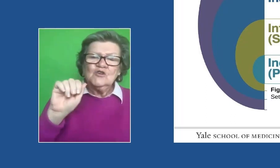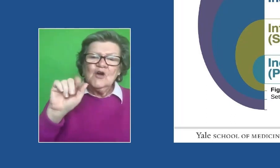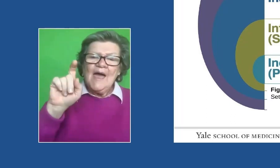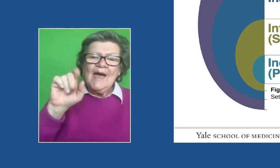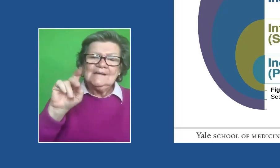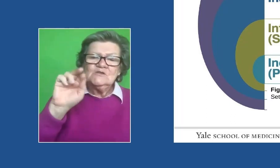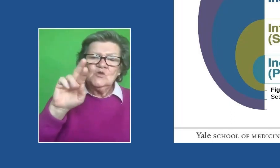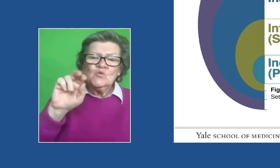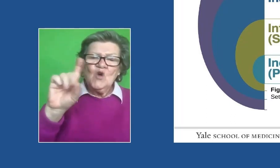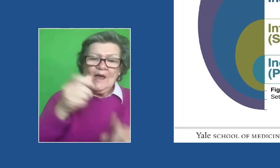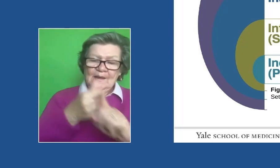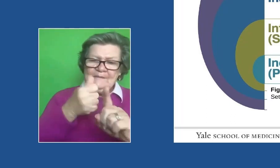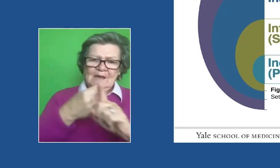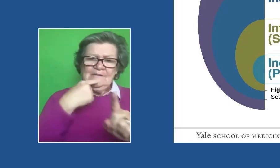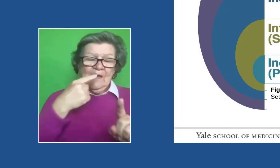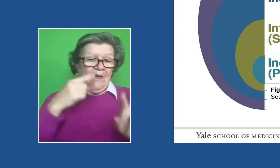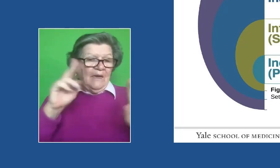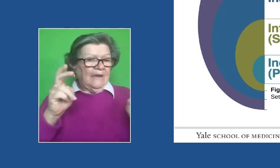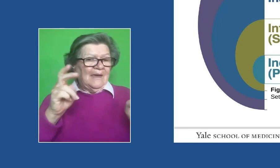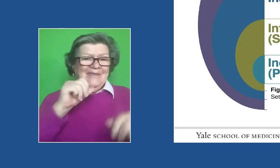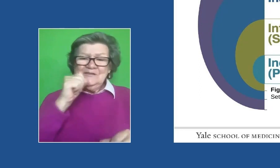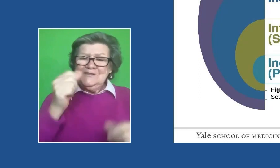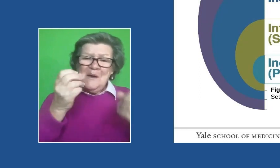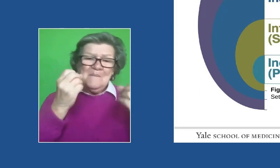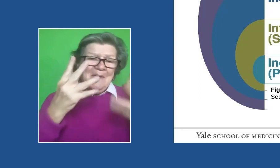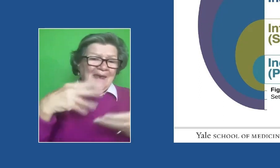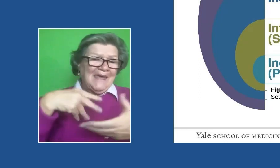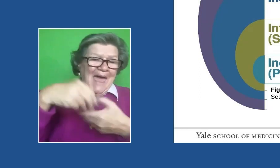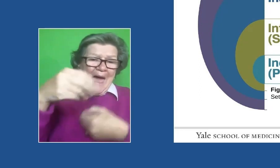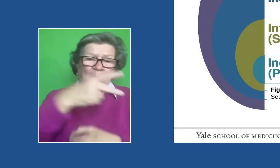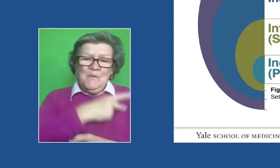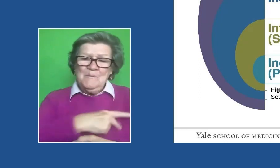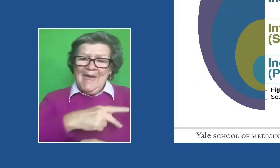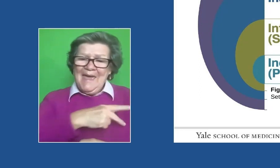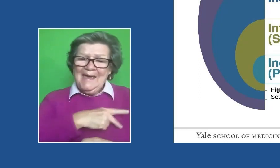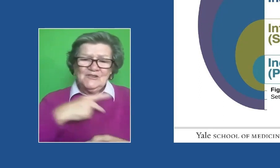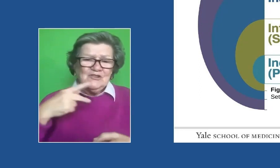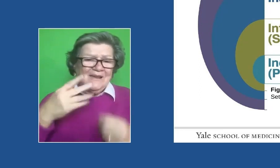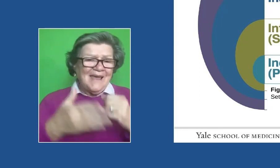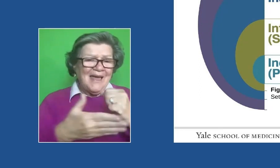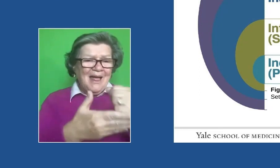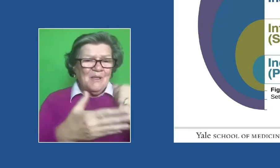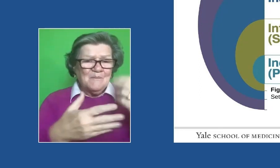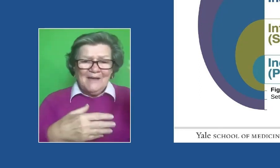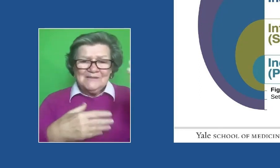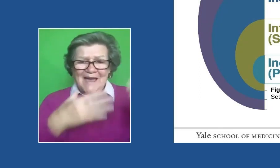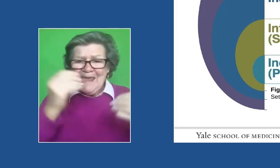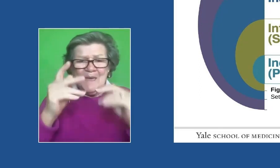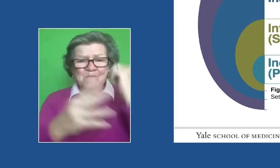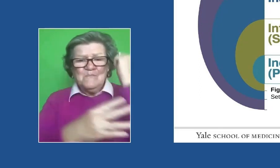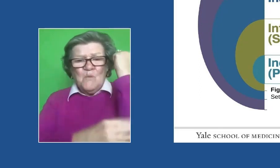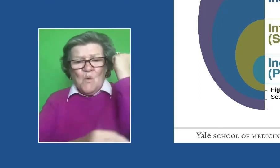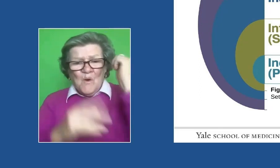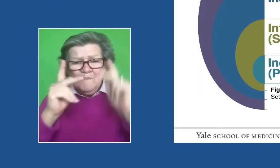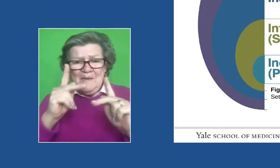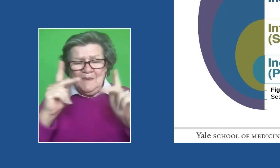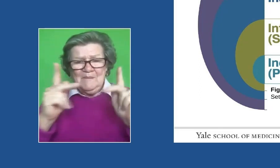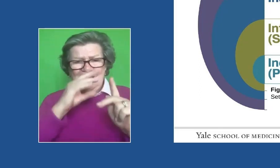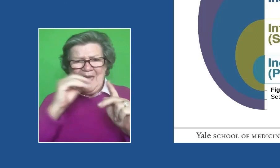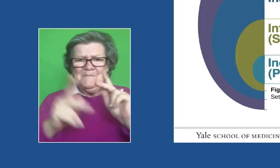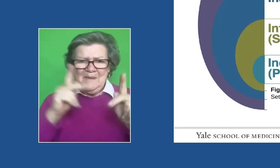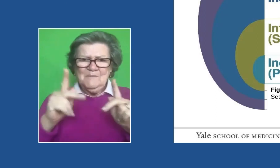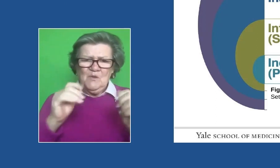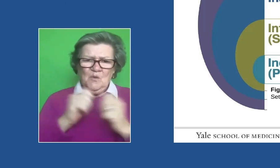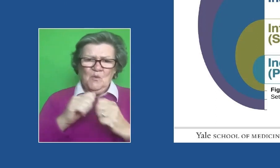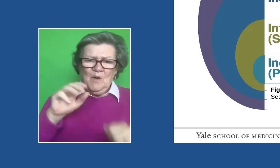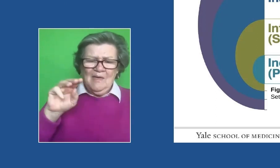that there are very few outpatient mental health services being available, and that those with lower socioeconomic status and potentially more marginalized race